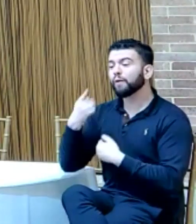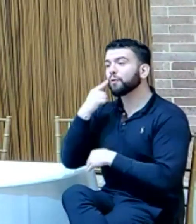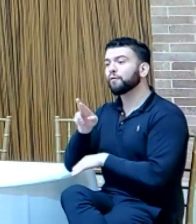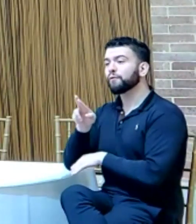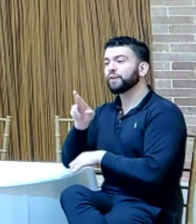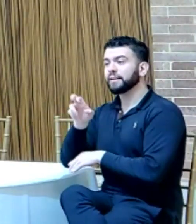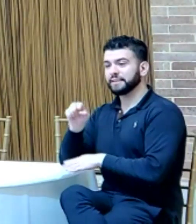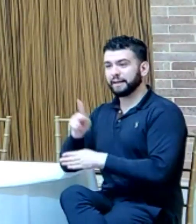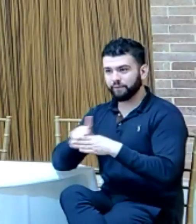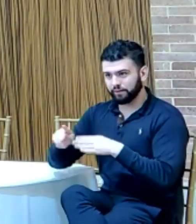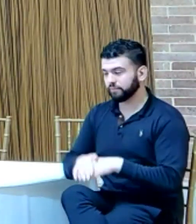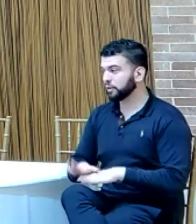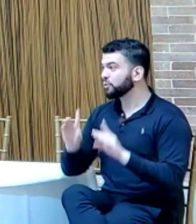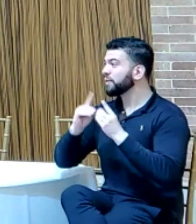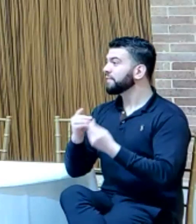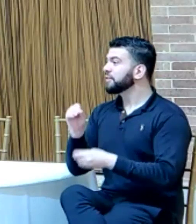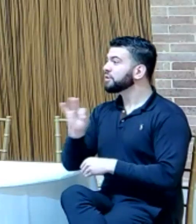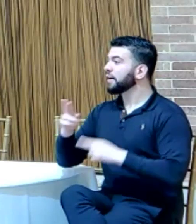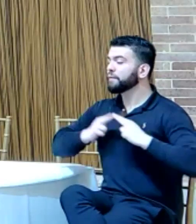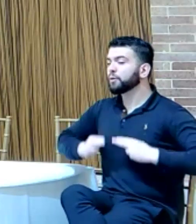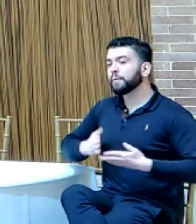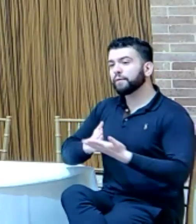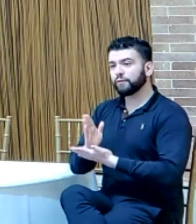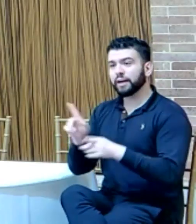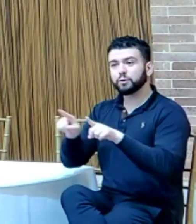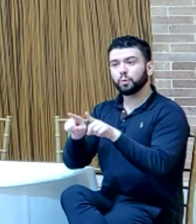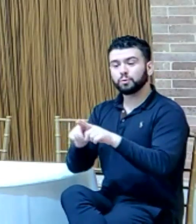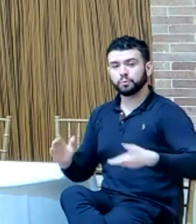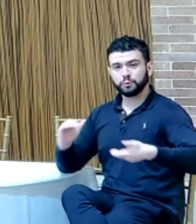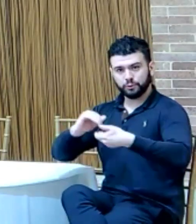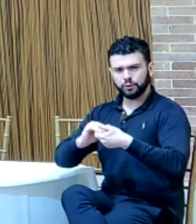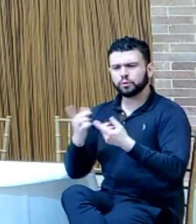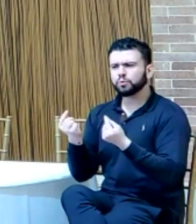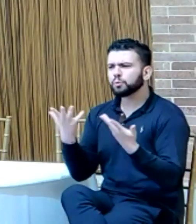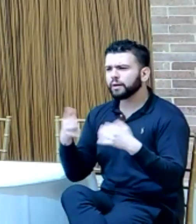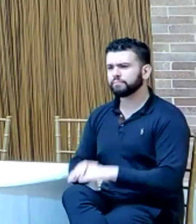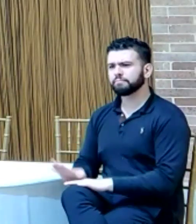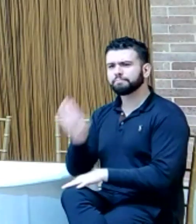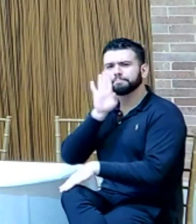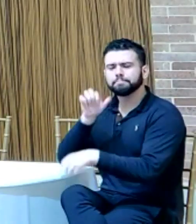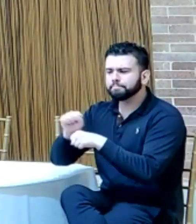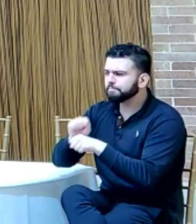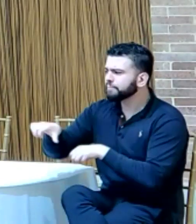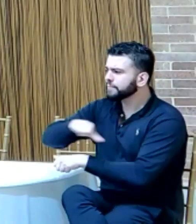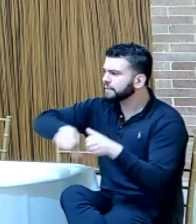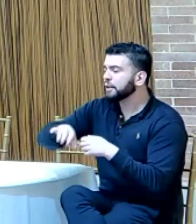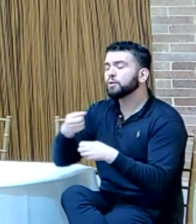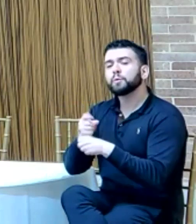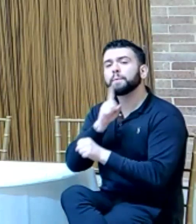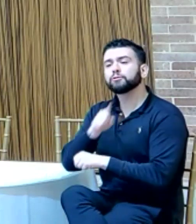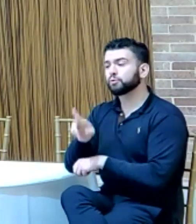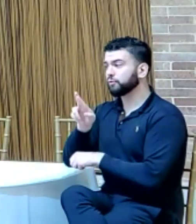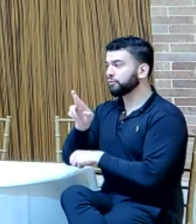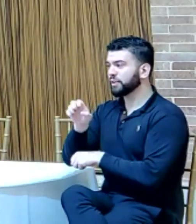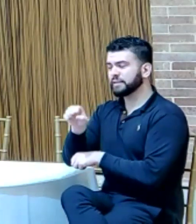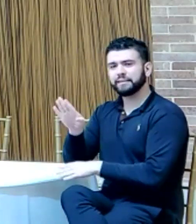professionals the division of Human Rights along with our counterparts at HUD and the Department of State work to ensure that real estate professionals comply